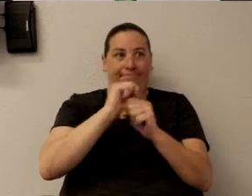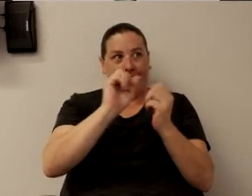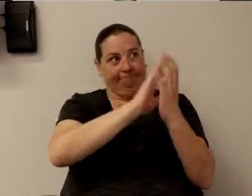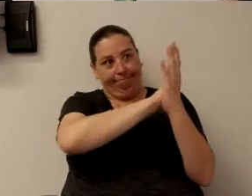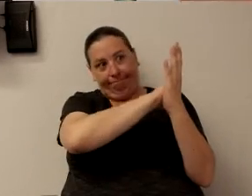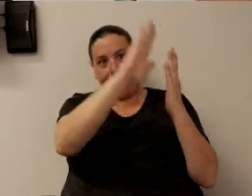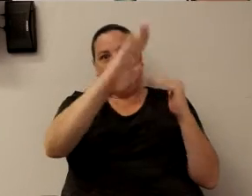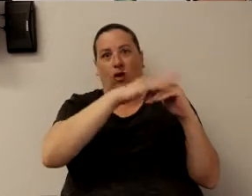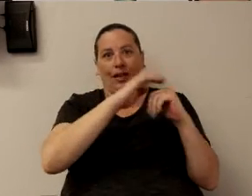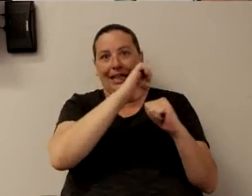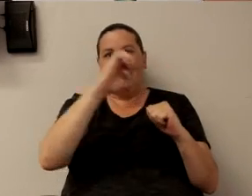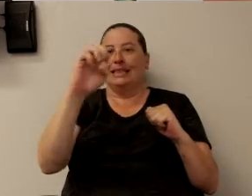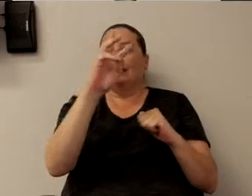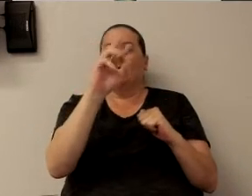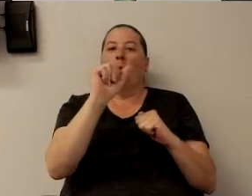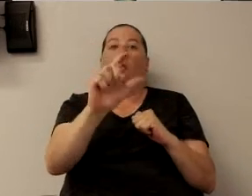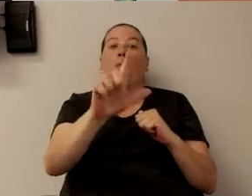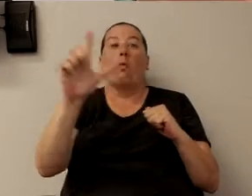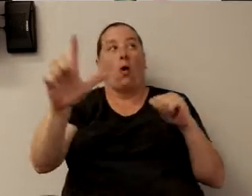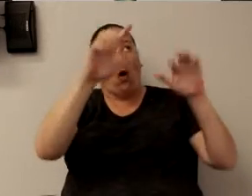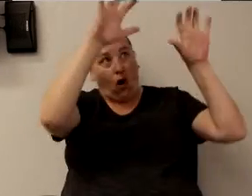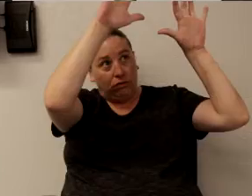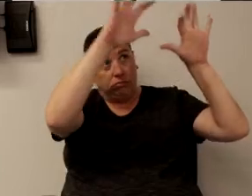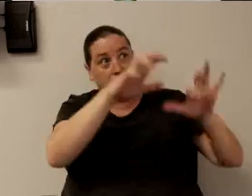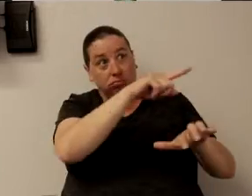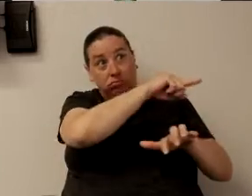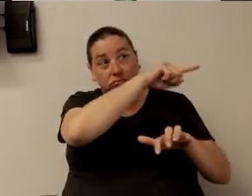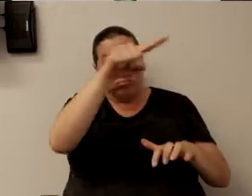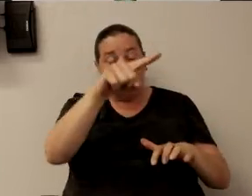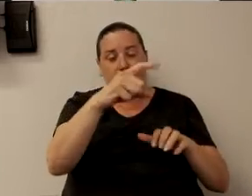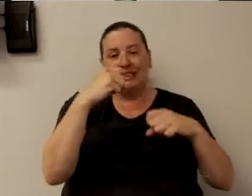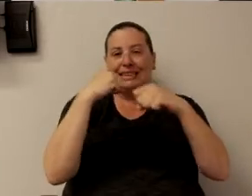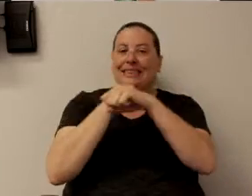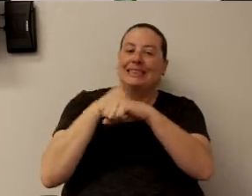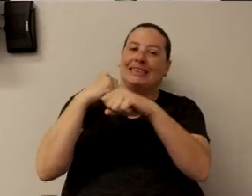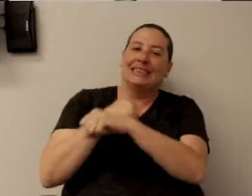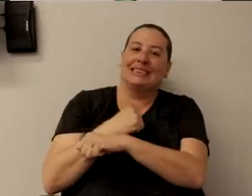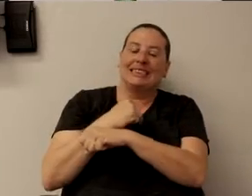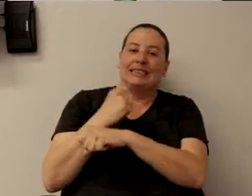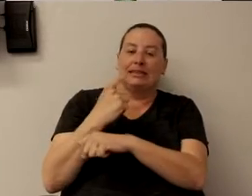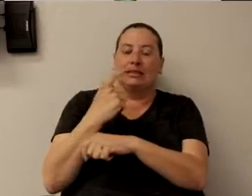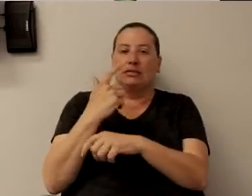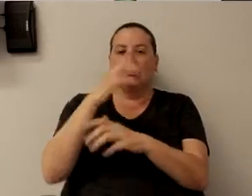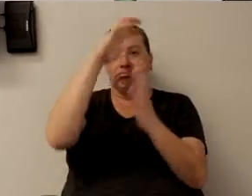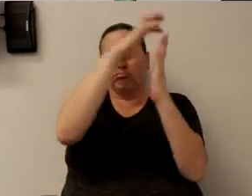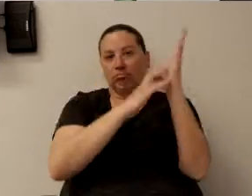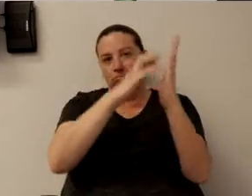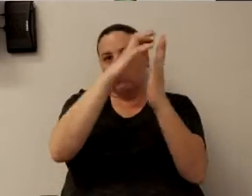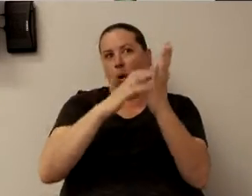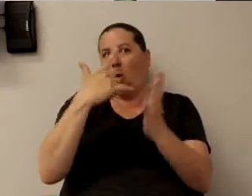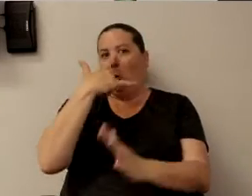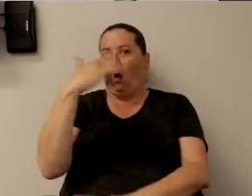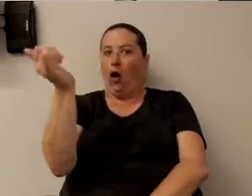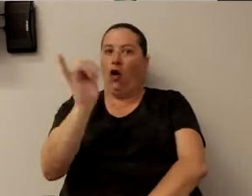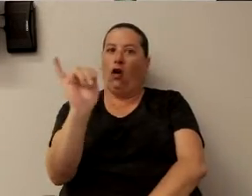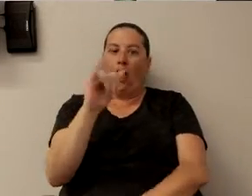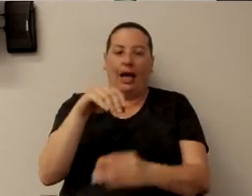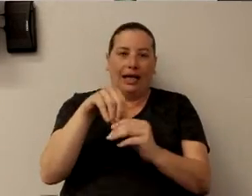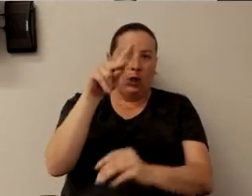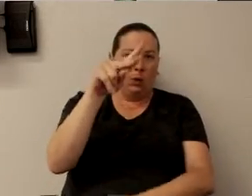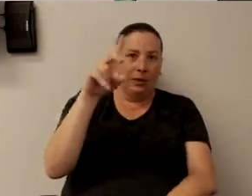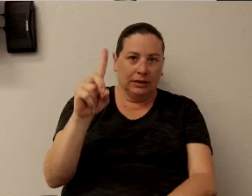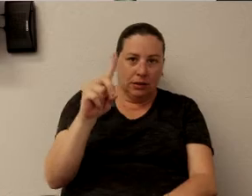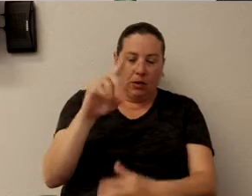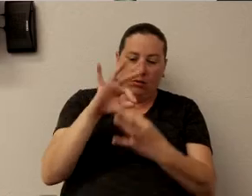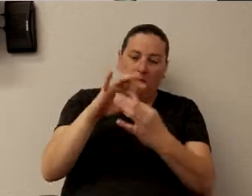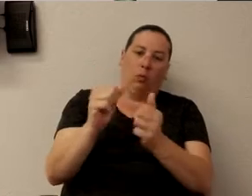wall kind of a running statistics profile of what it looks like at Kaweah Delta as well as at the